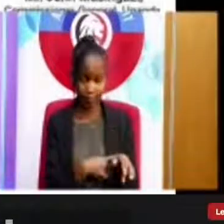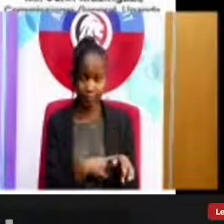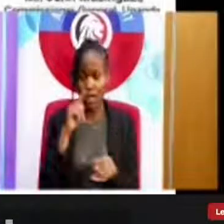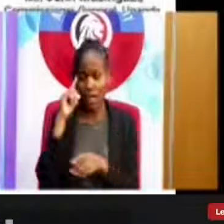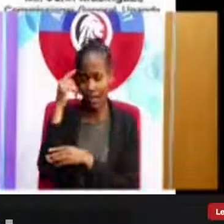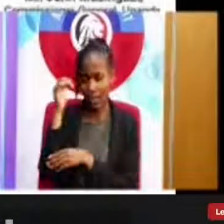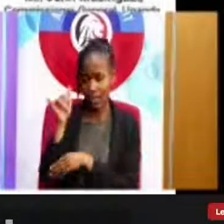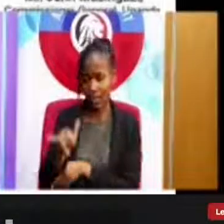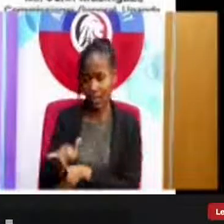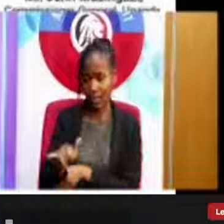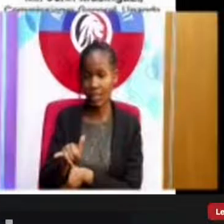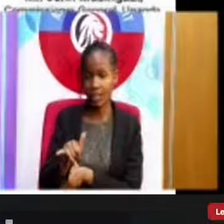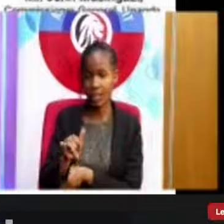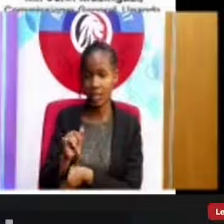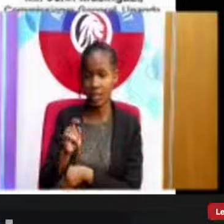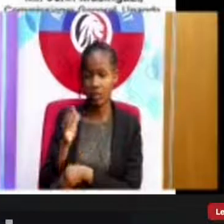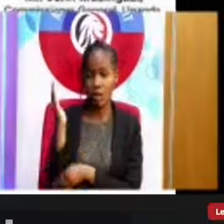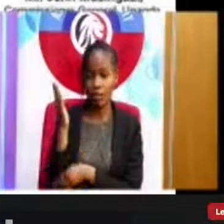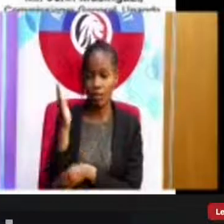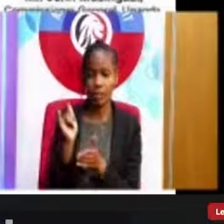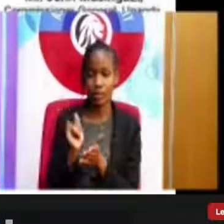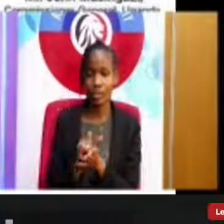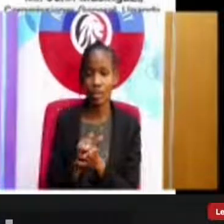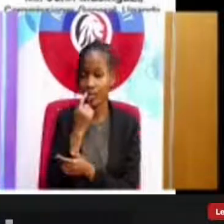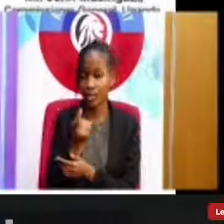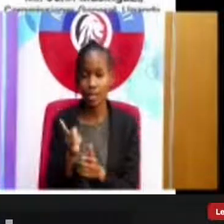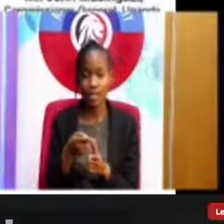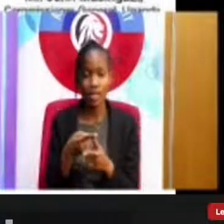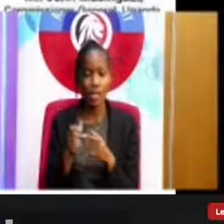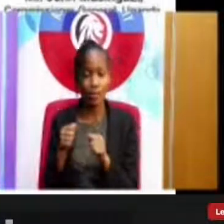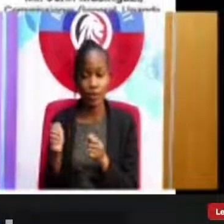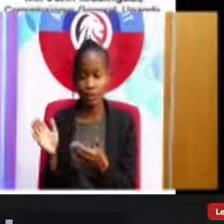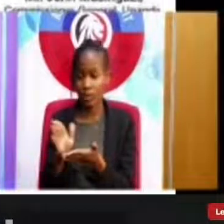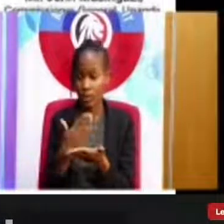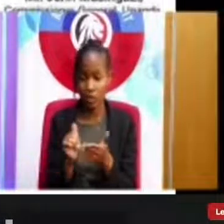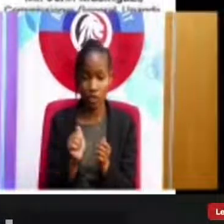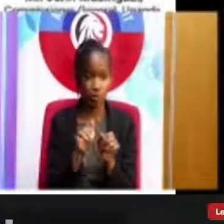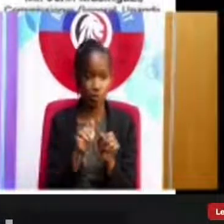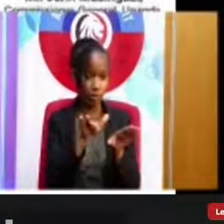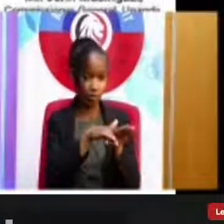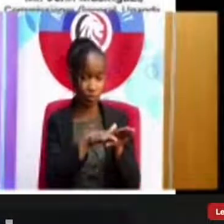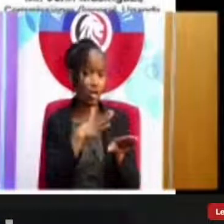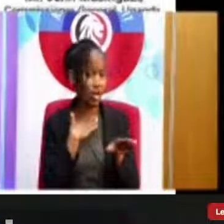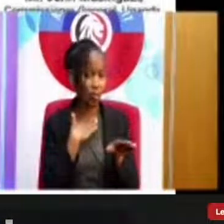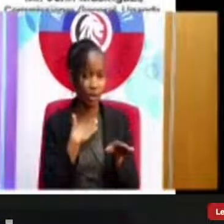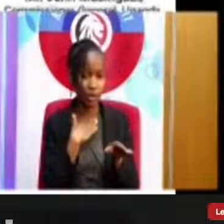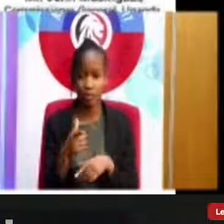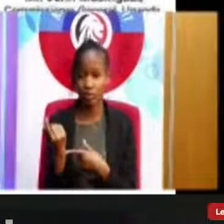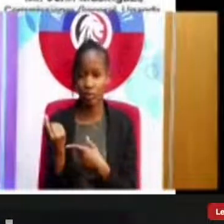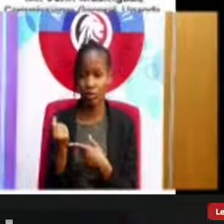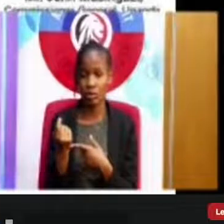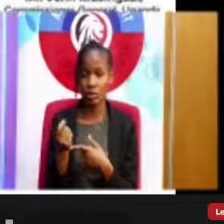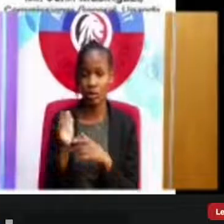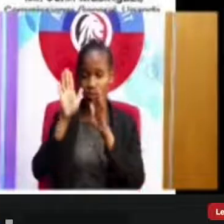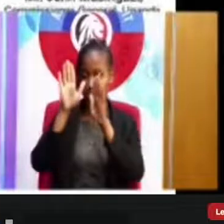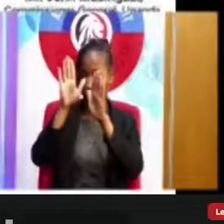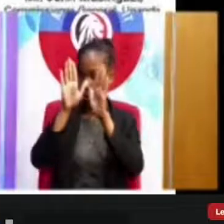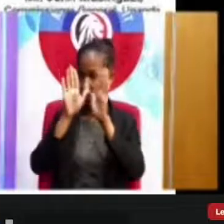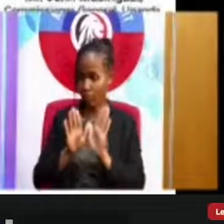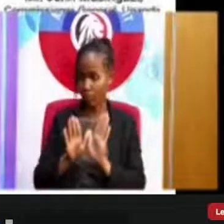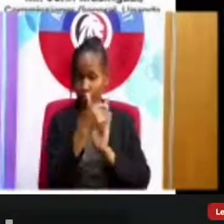detailed presentation has already been sent and can be shared with the members. I just wanted to pick the key highlights of